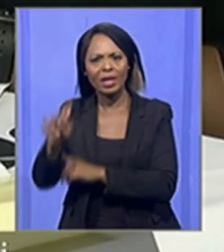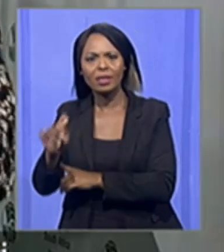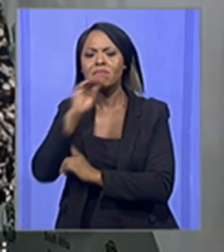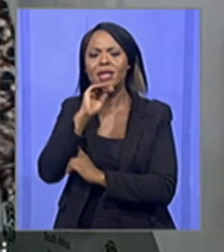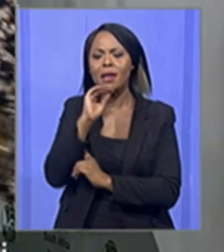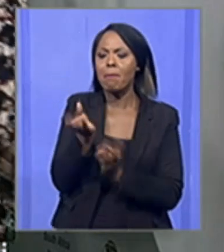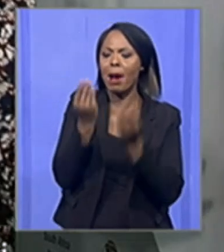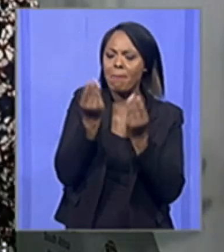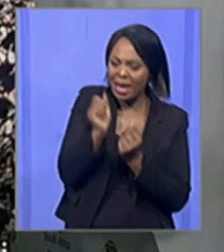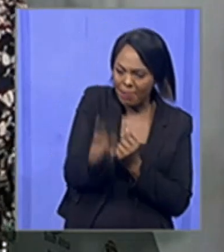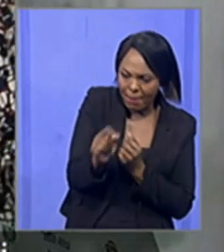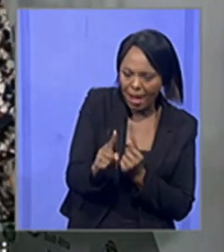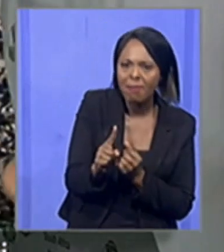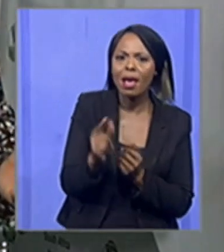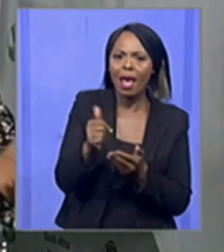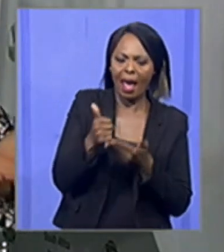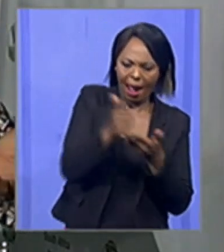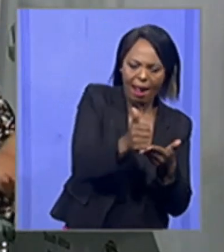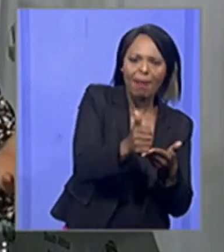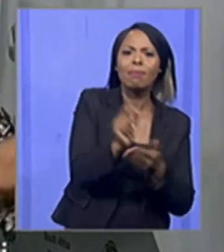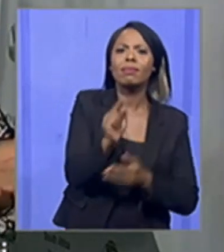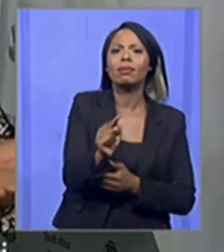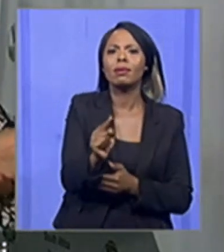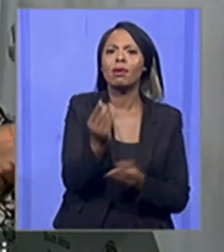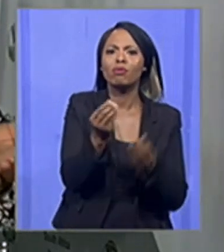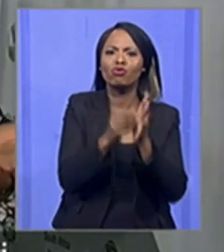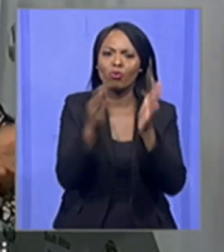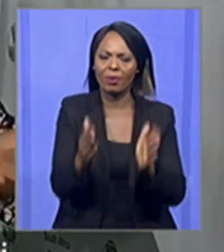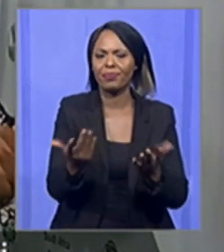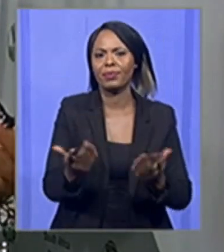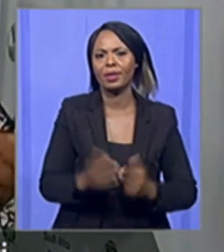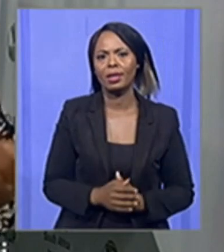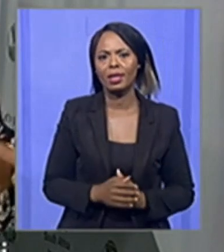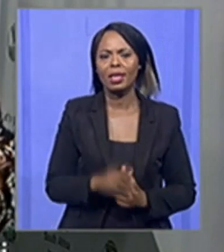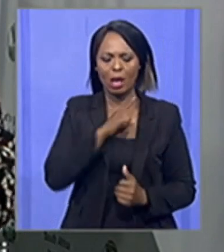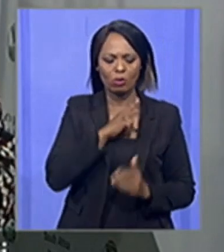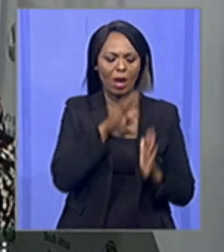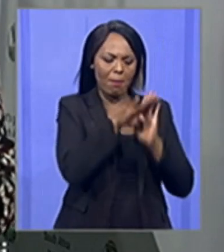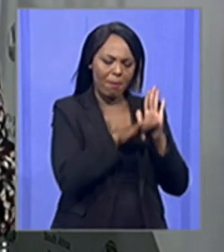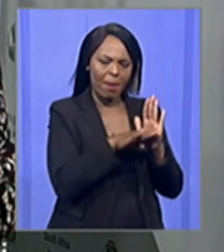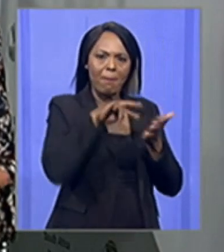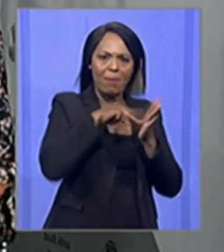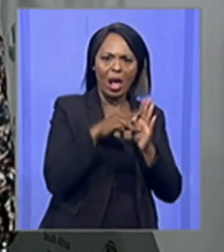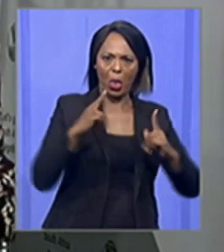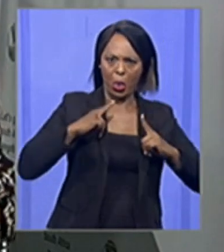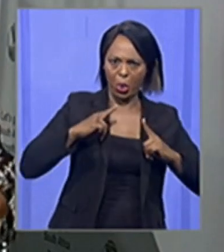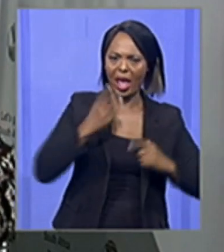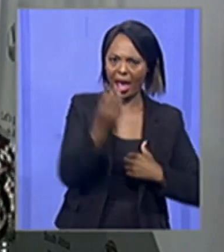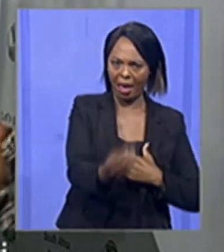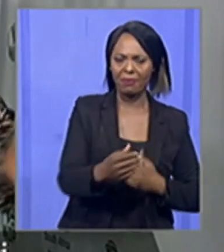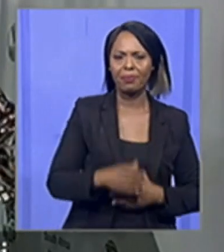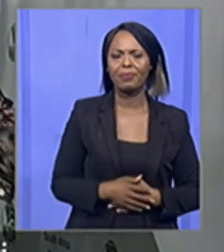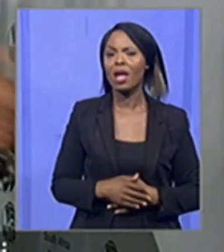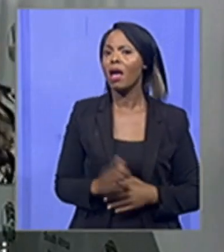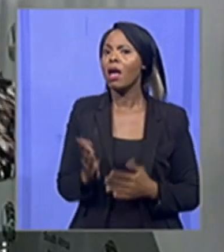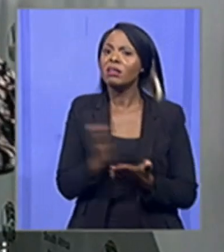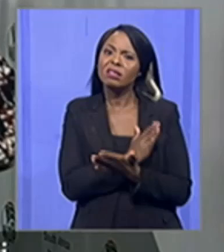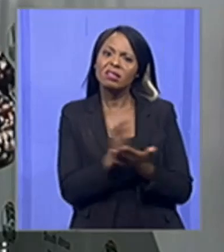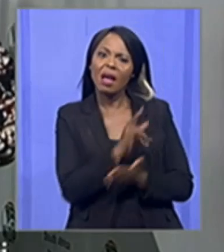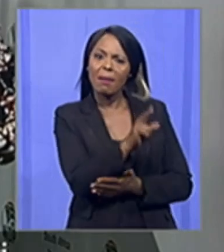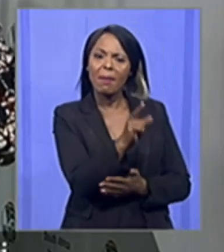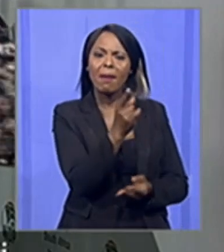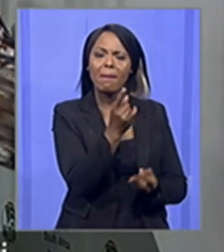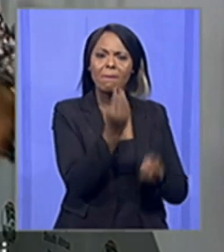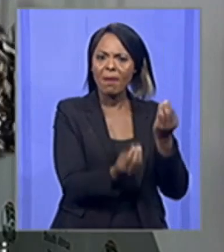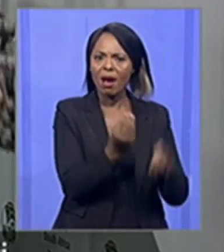tlogile re beakanya dilo tša rena ka lona lenanego leo. Jwale ge bana go na le bana ba ngwadileng ditlhatlhobo ngwageng o